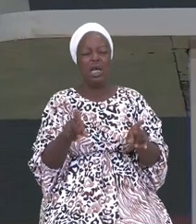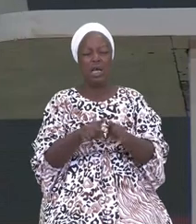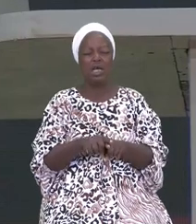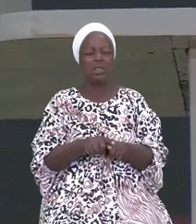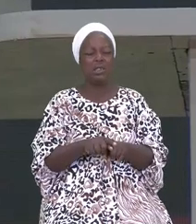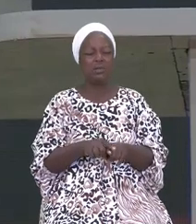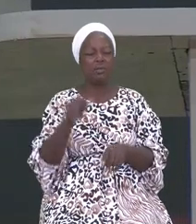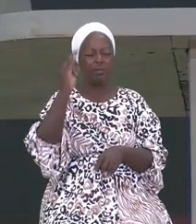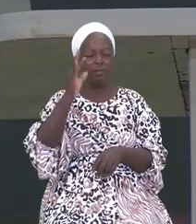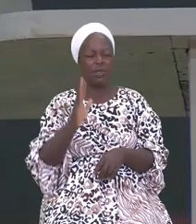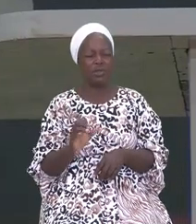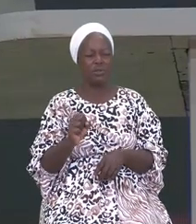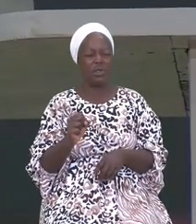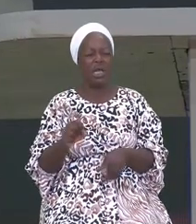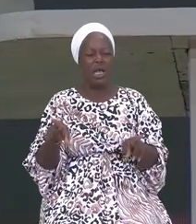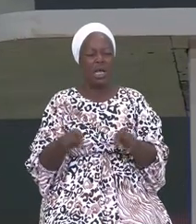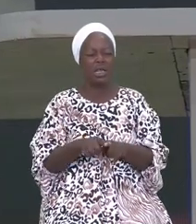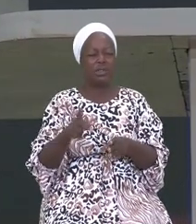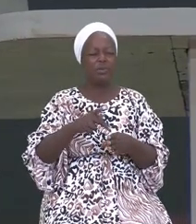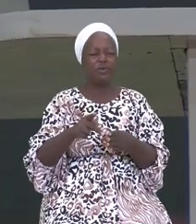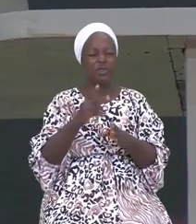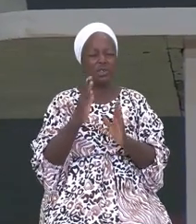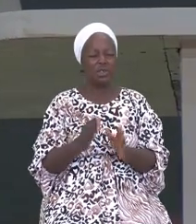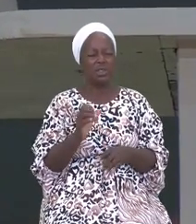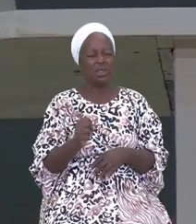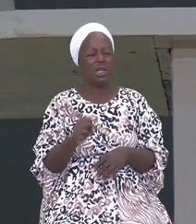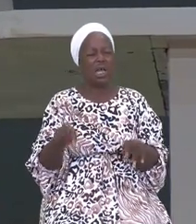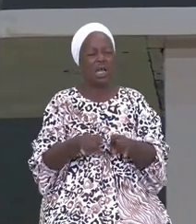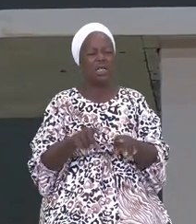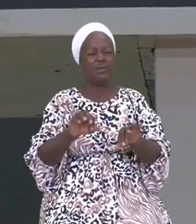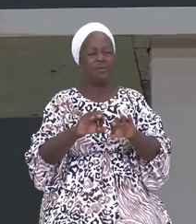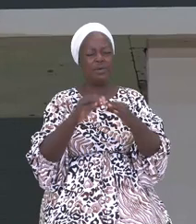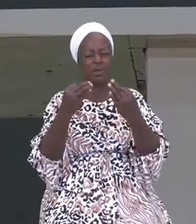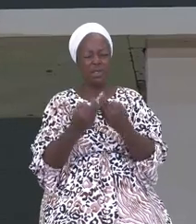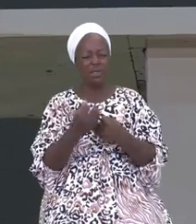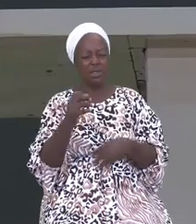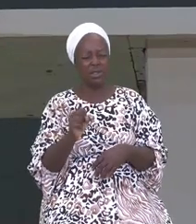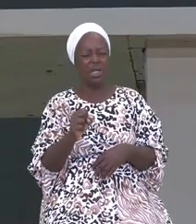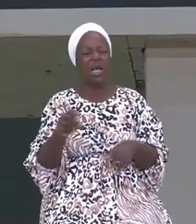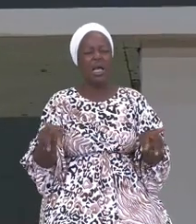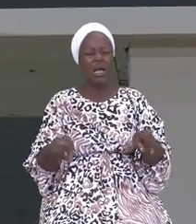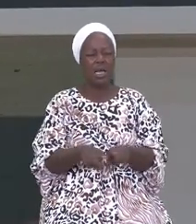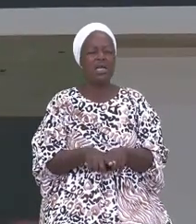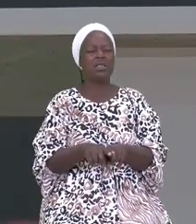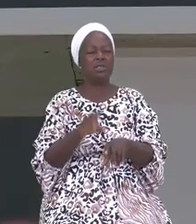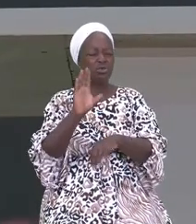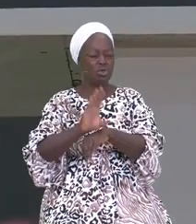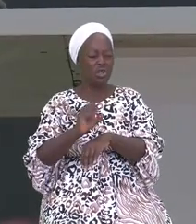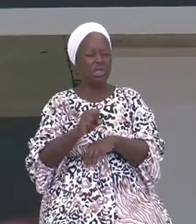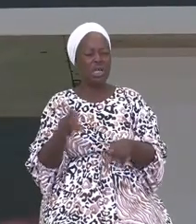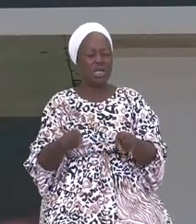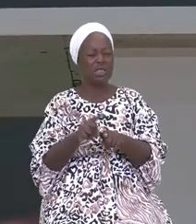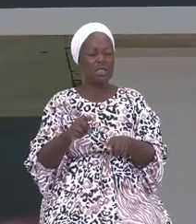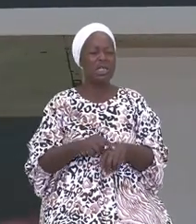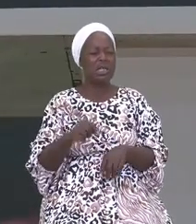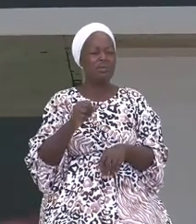ministers, as professionals, as families, as churches, as a ministry,